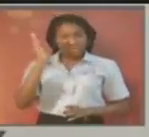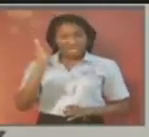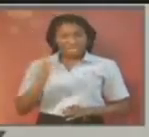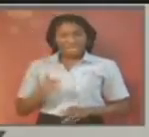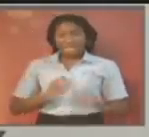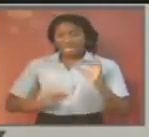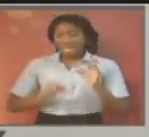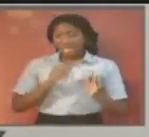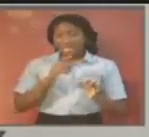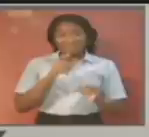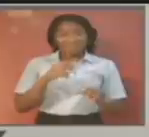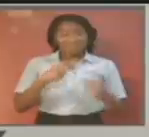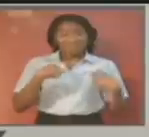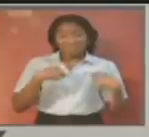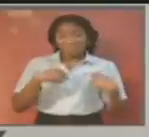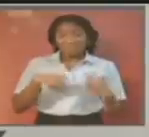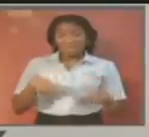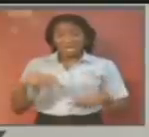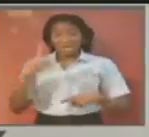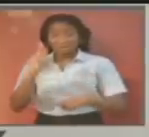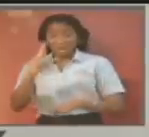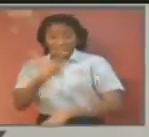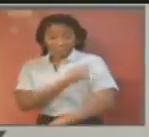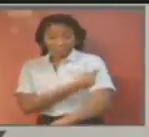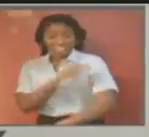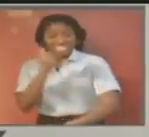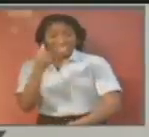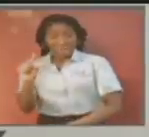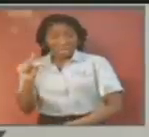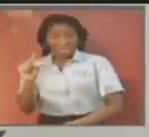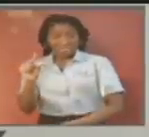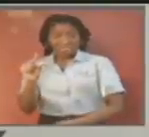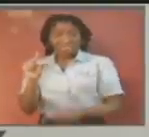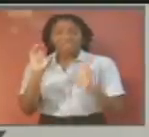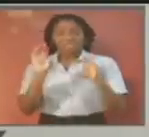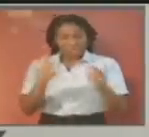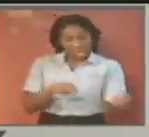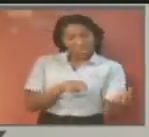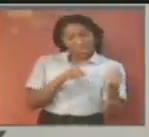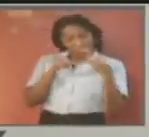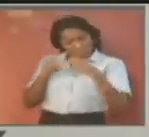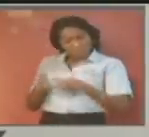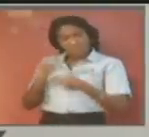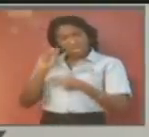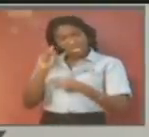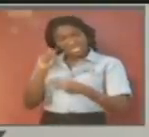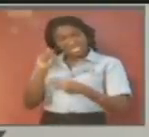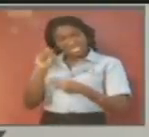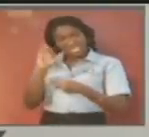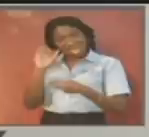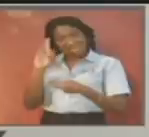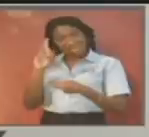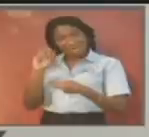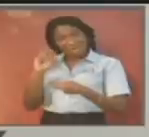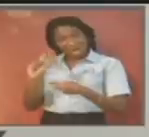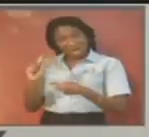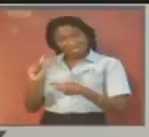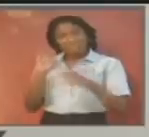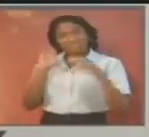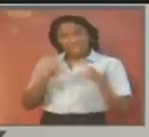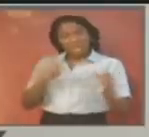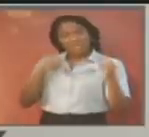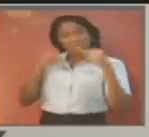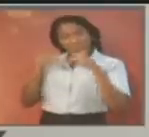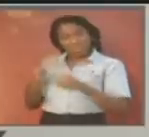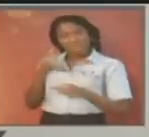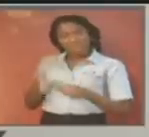Grande Enhanced Health Center, as well as those who got their vaccines before at the Tacarigua Racket Center in